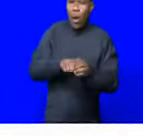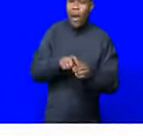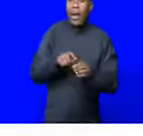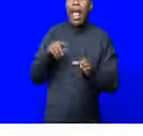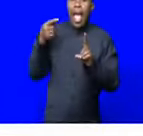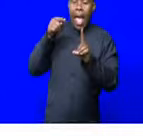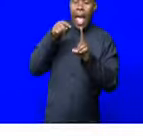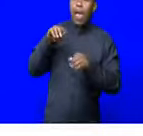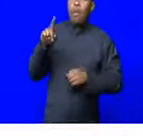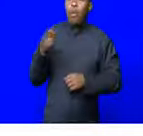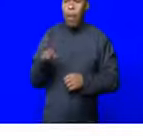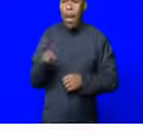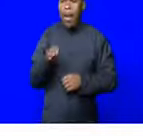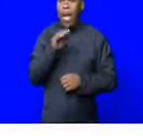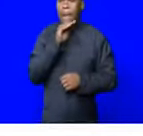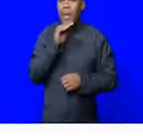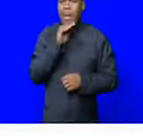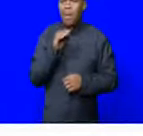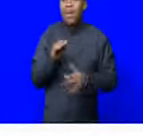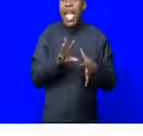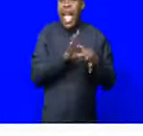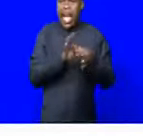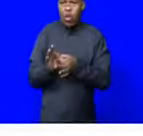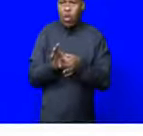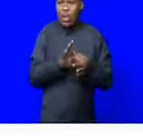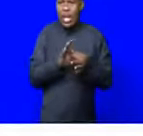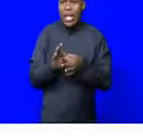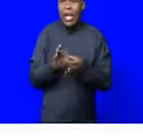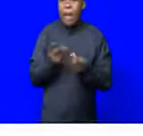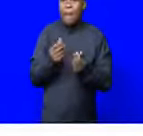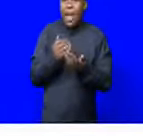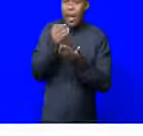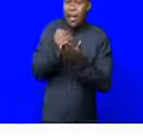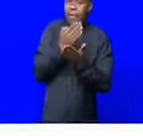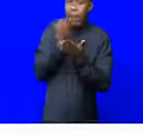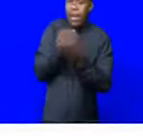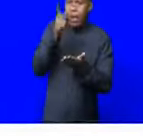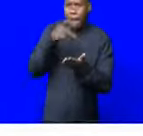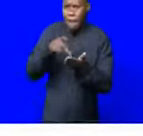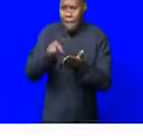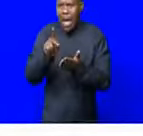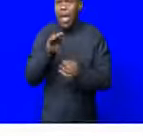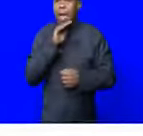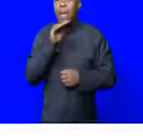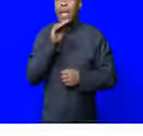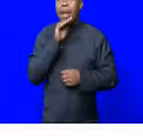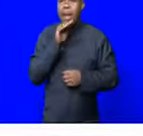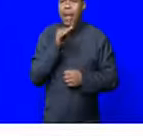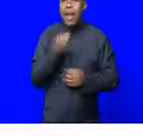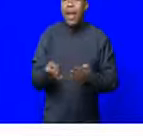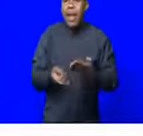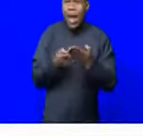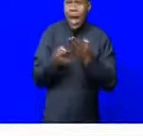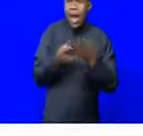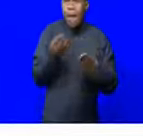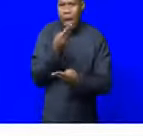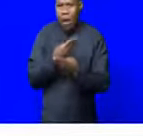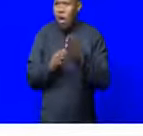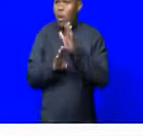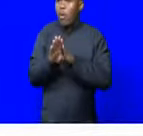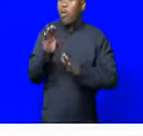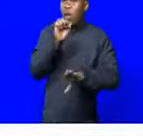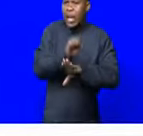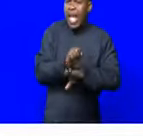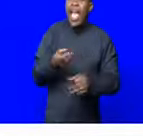is effectively stimulating growth and development of cooperative financial institutions to catalyze